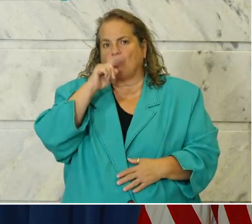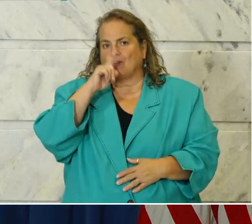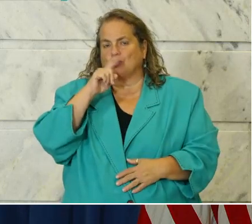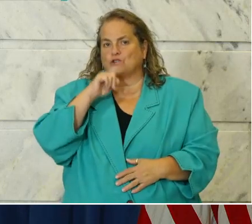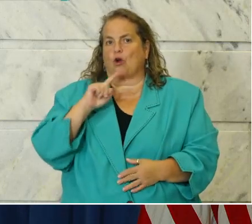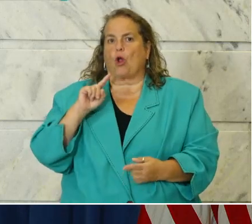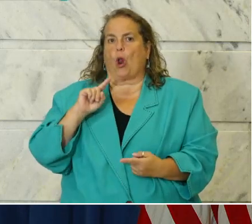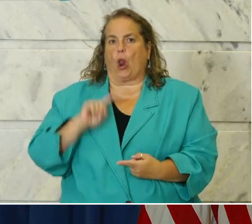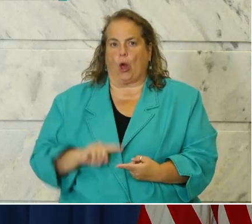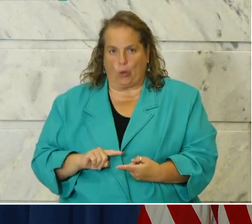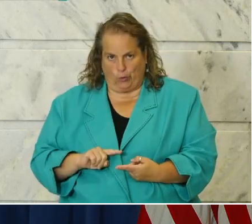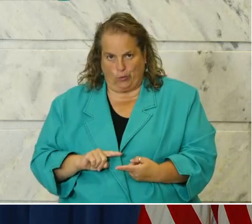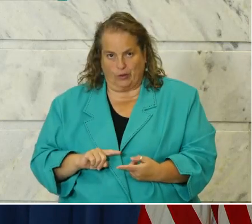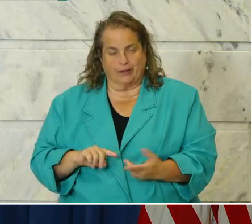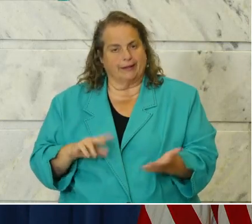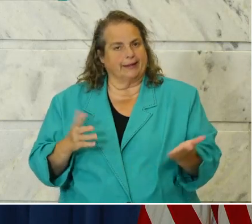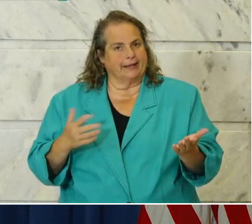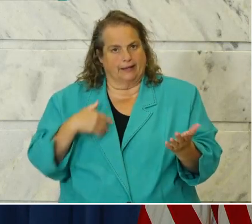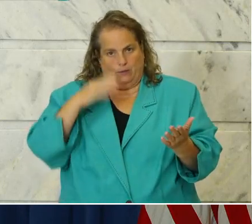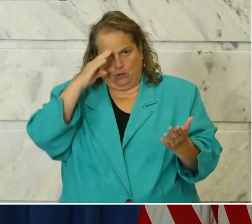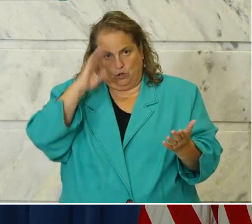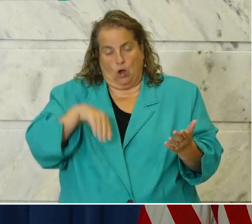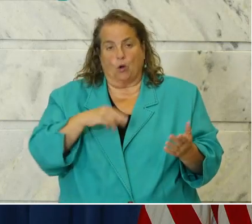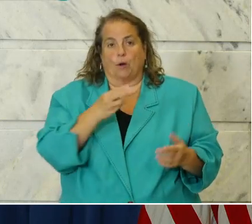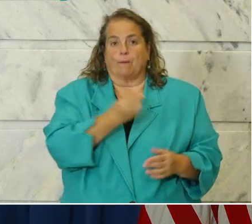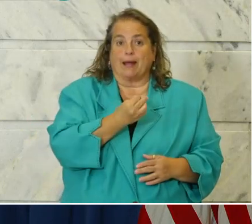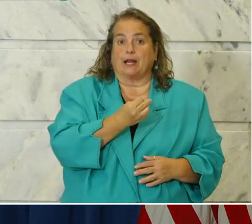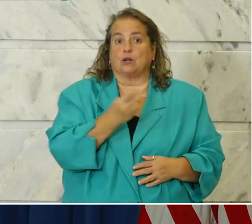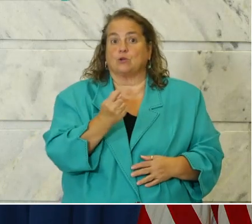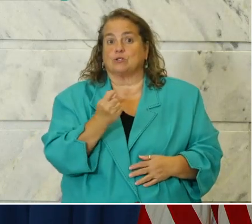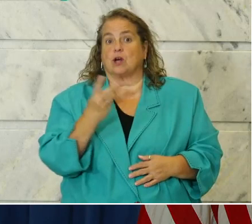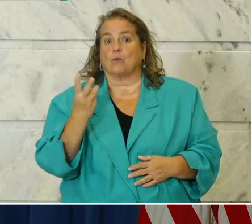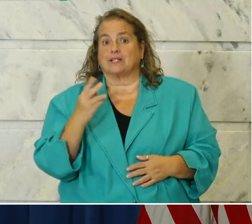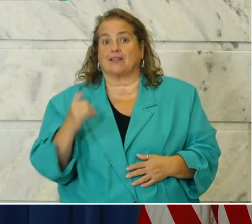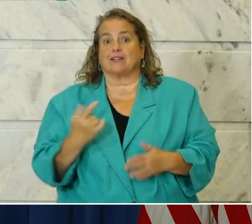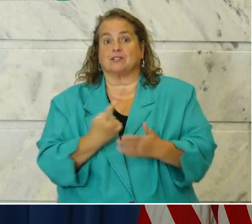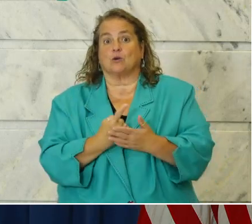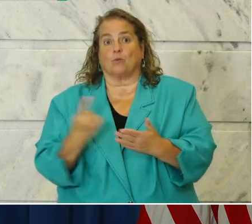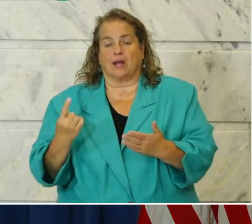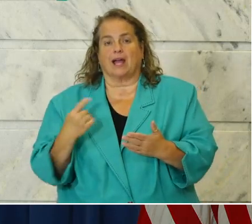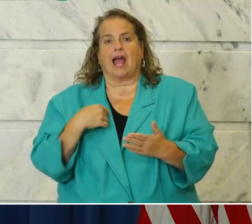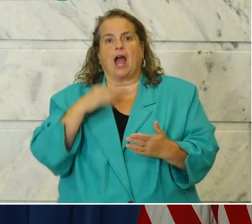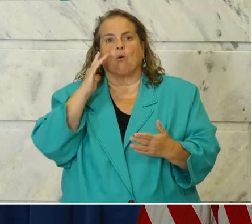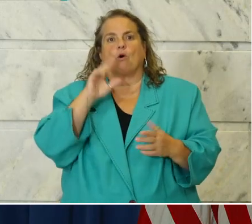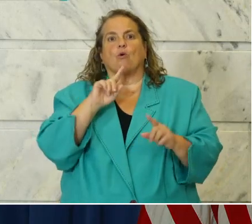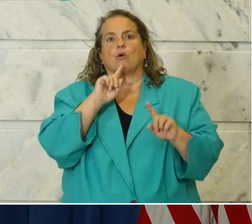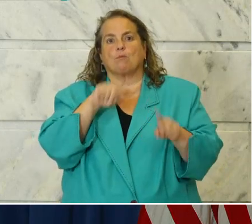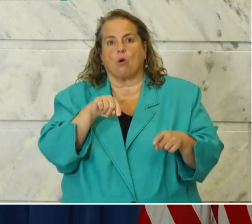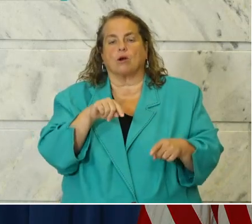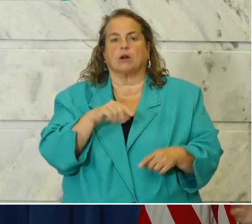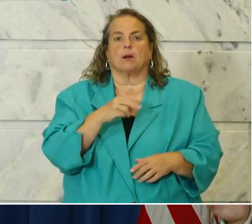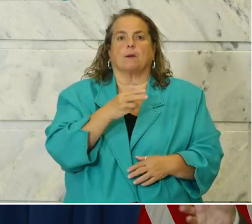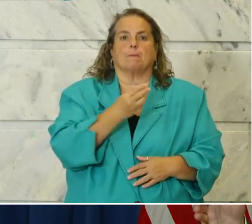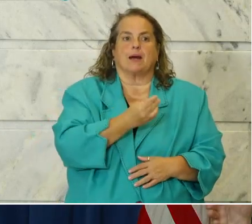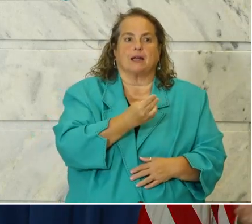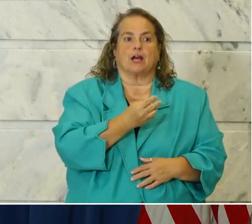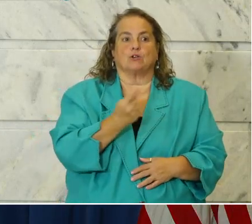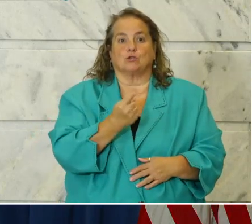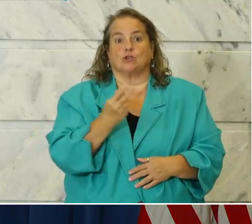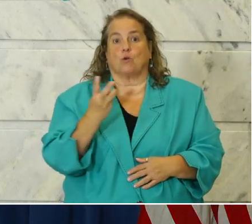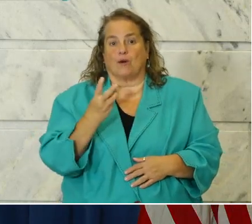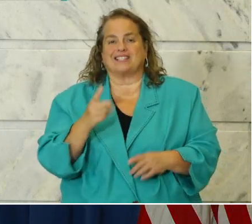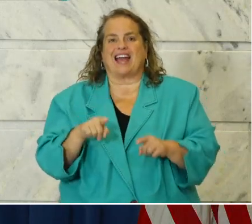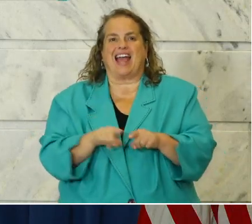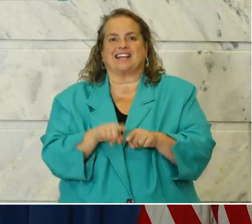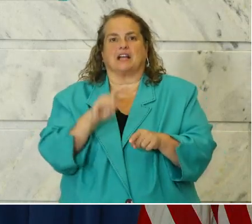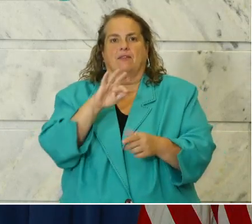know that, and so Monday, Tuesday, and Wednesday of this week, I will be reporting Monday, Tuesday, and Wednesday of this week as they come in, that